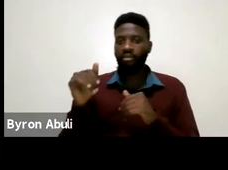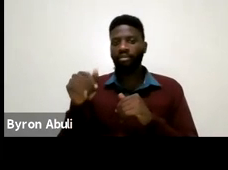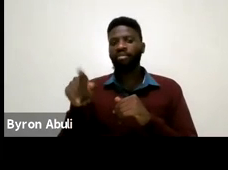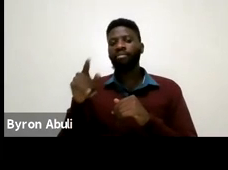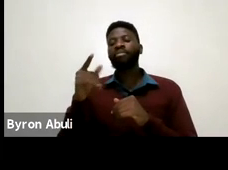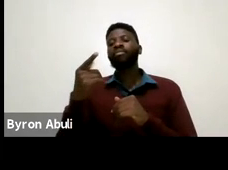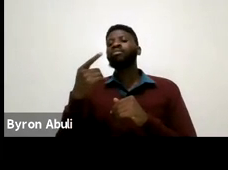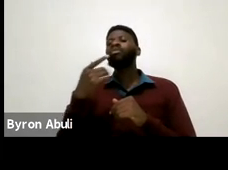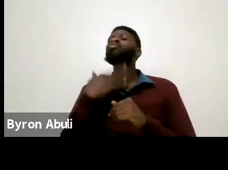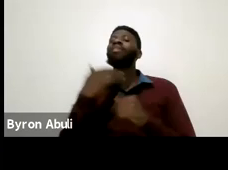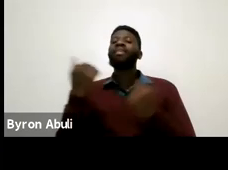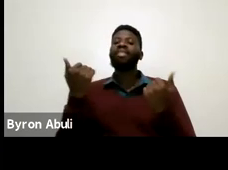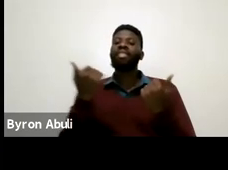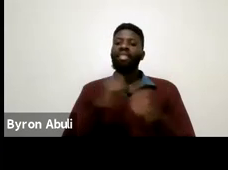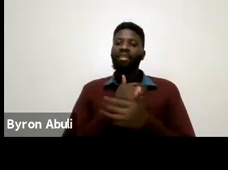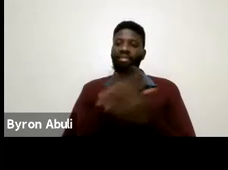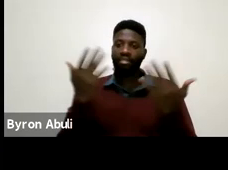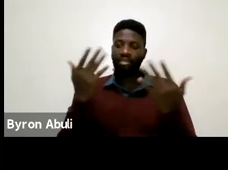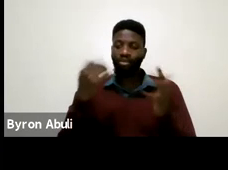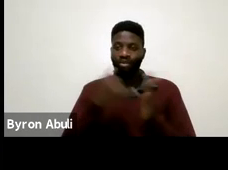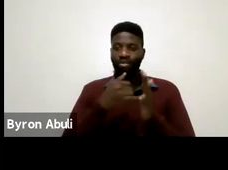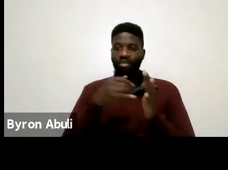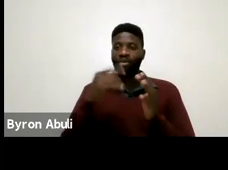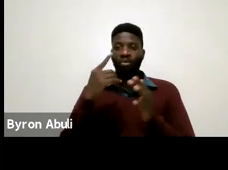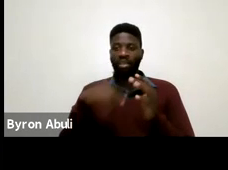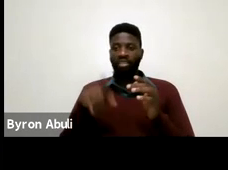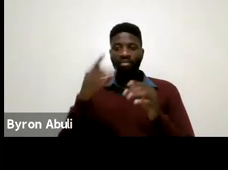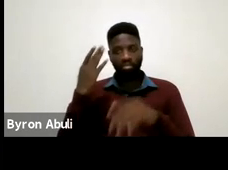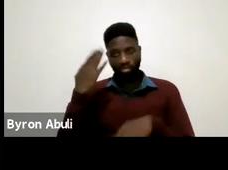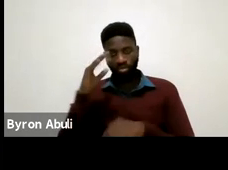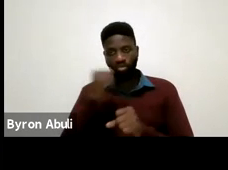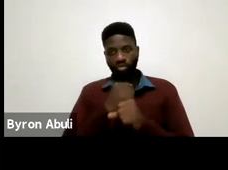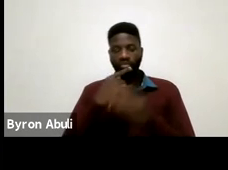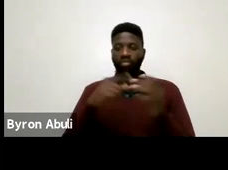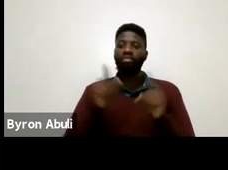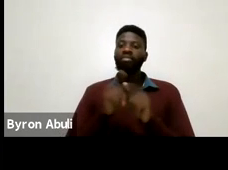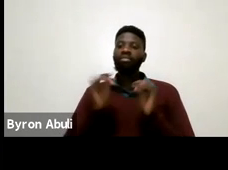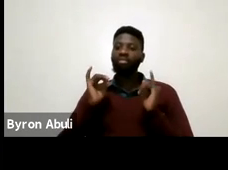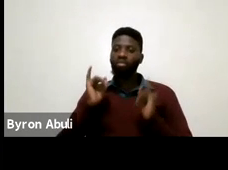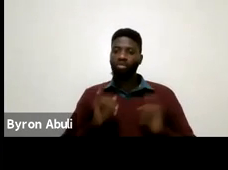because they want to do anything, including what they have no idea what to do. Even individuals, sometimes